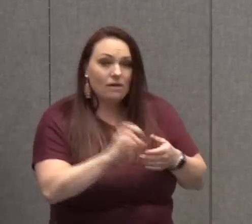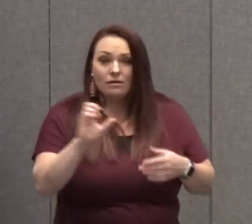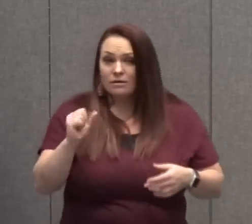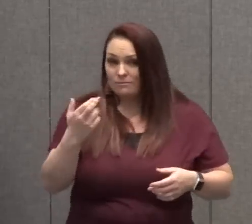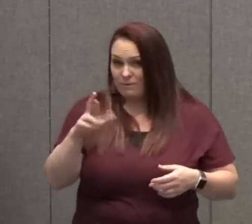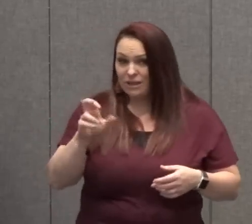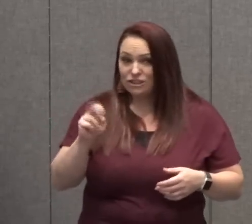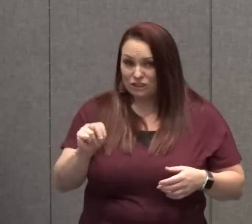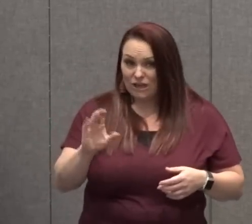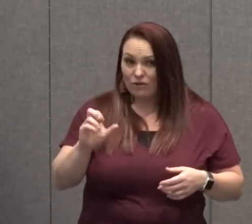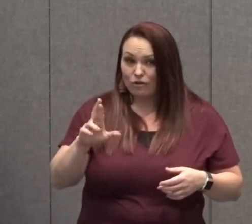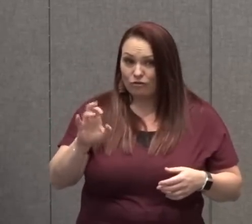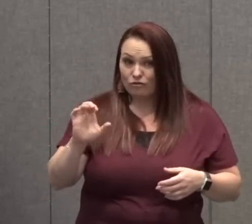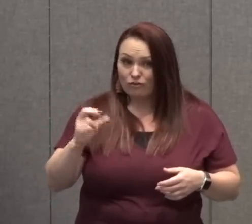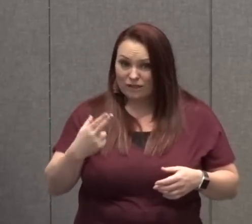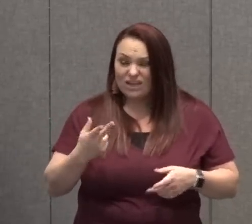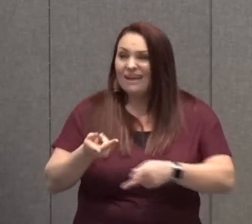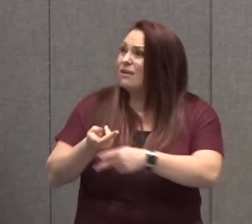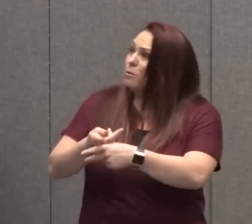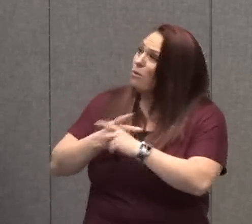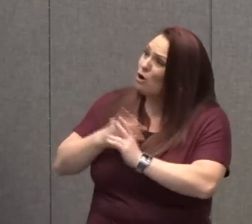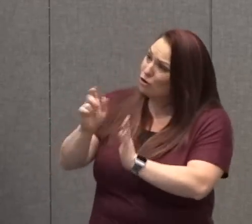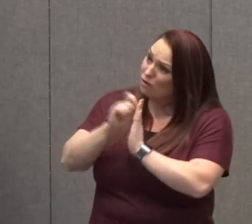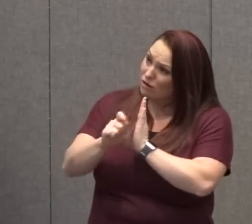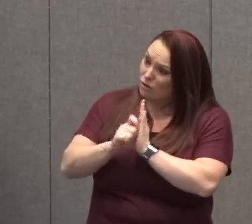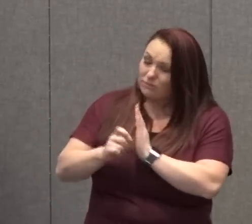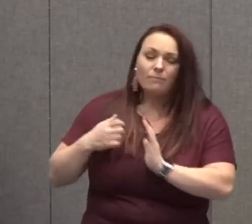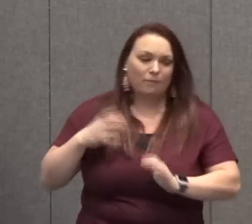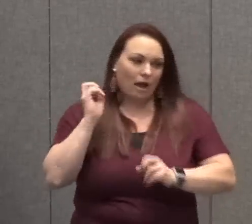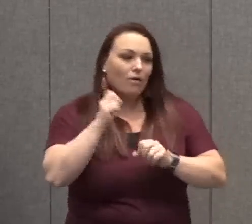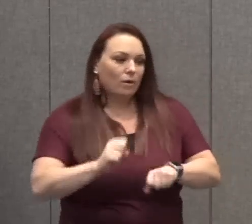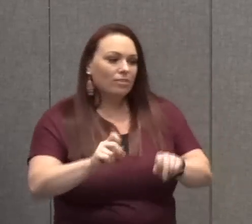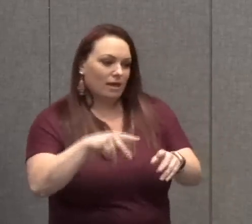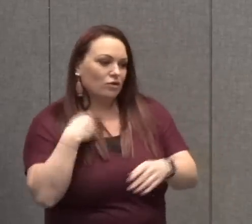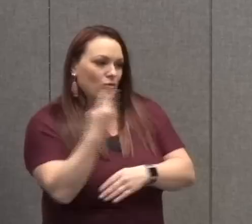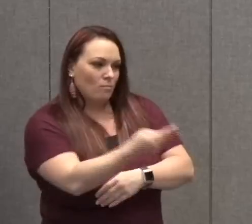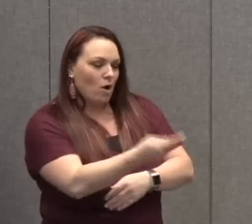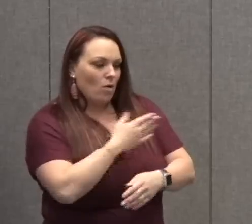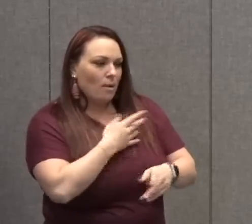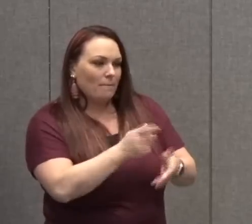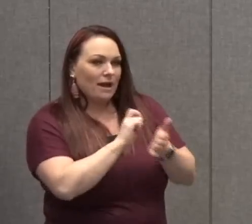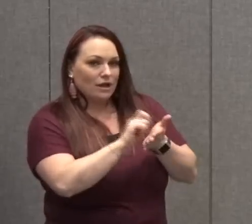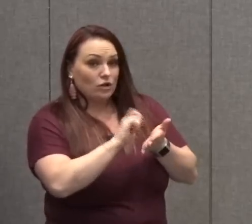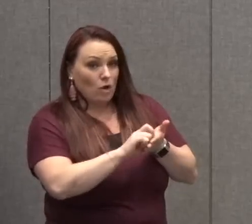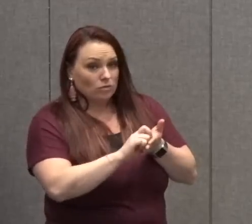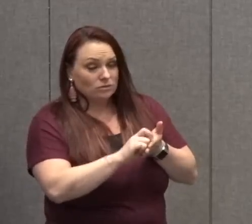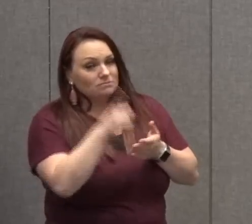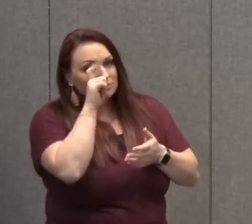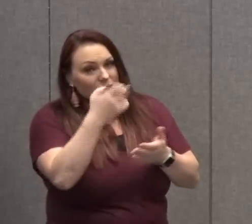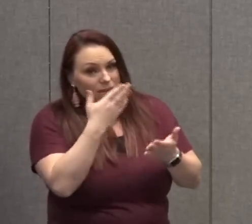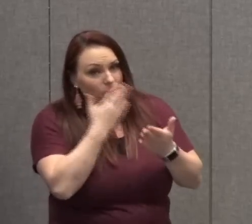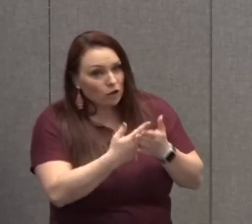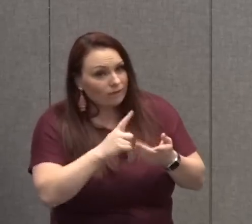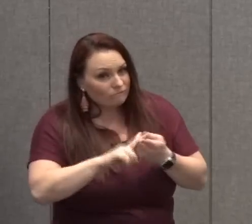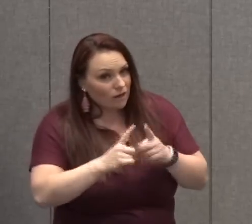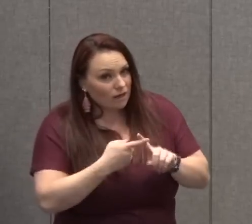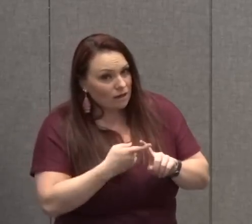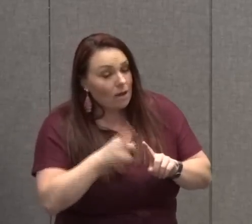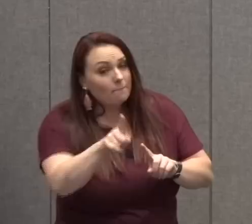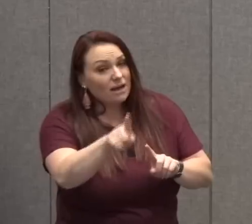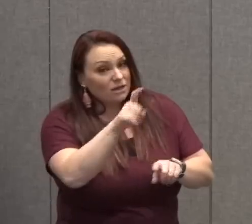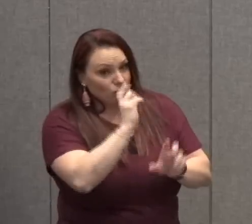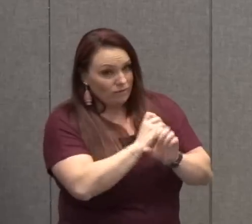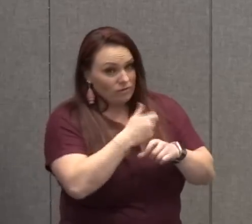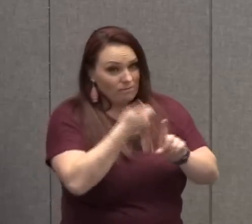borrow yours. I'll let you borrow my notes. I'm a good friend. Okay. Yeah. But make them your own. I remember. If you need to redo